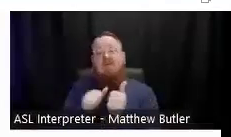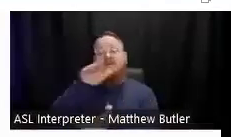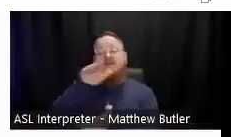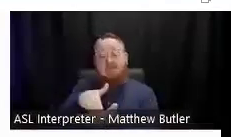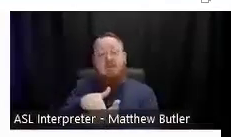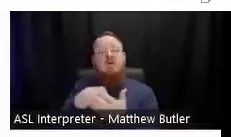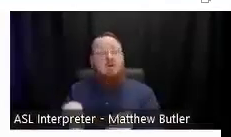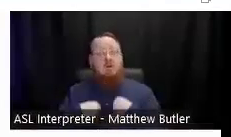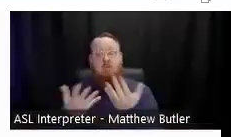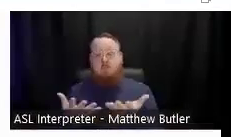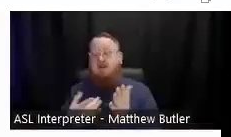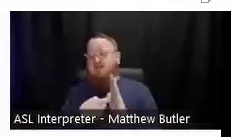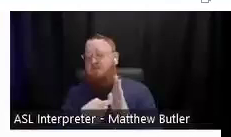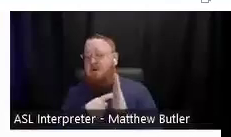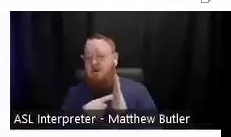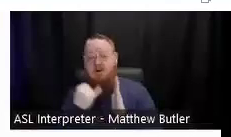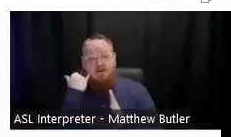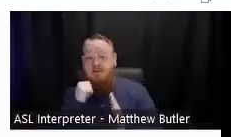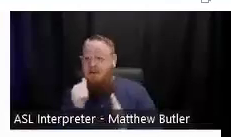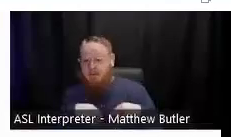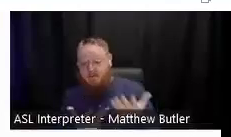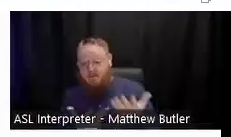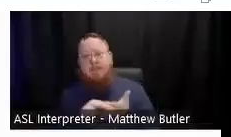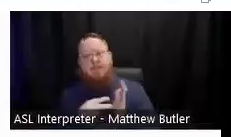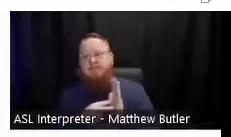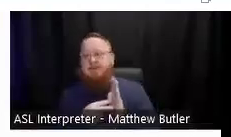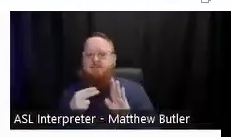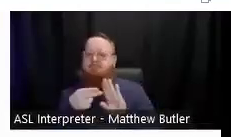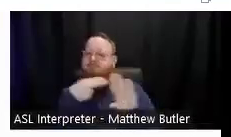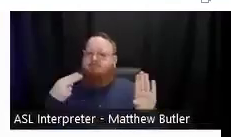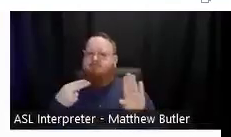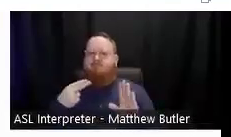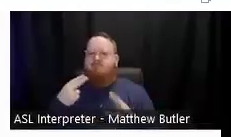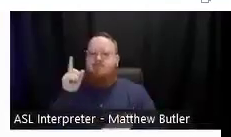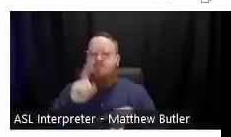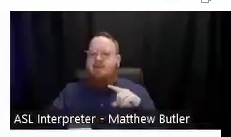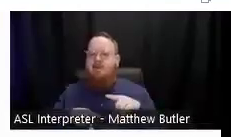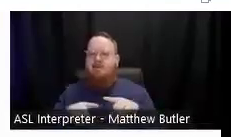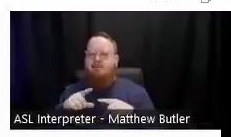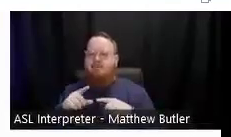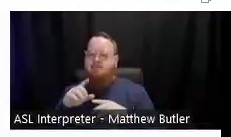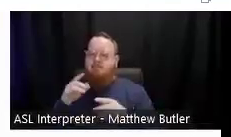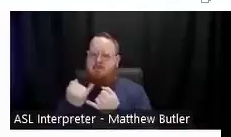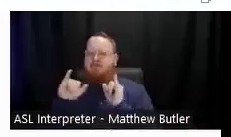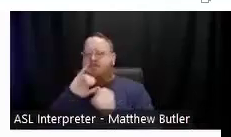of these, they're not a real center. Centers must provide all of these services. It's in the law.